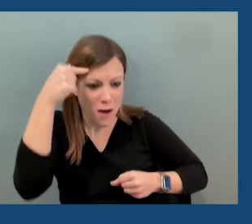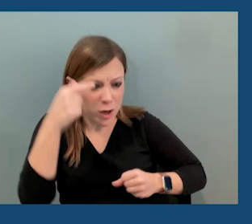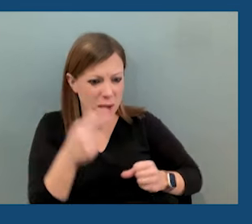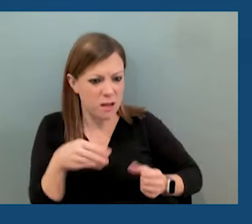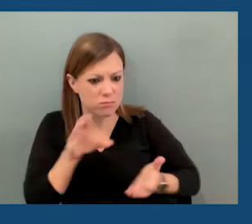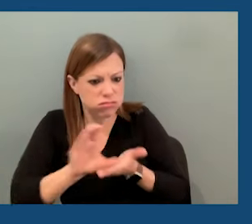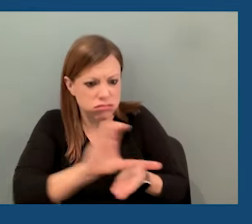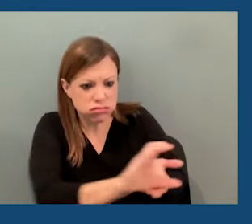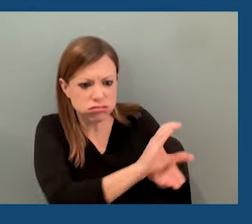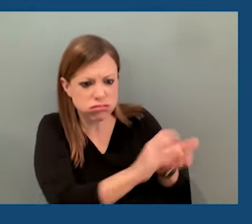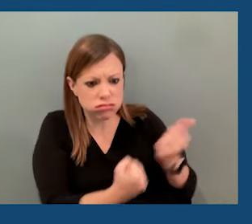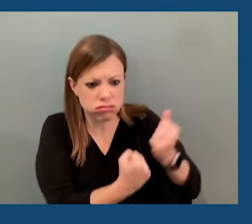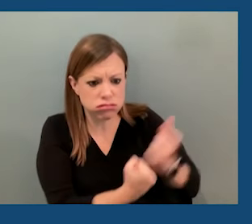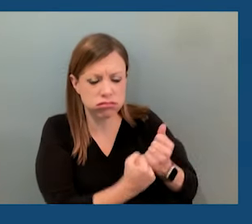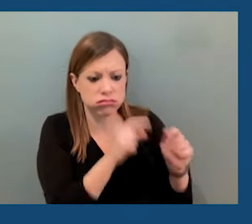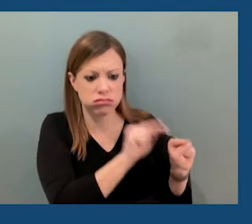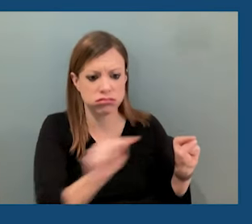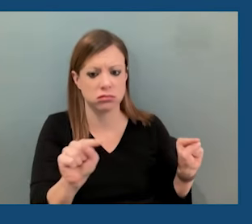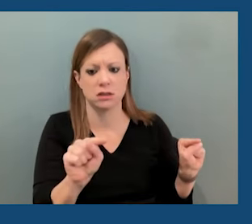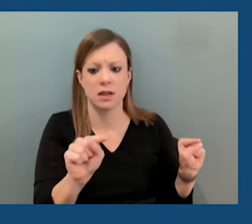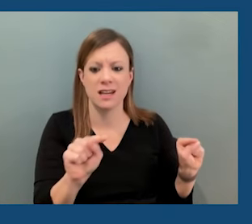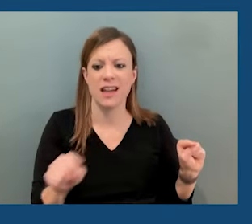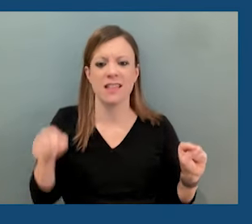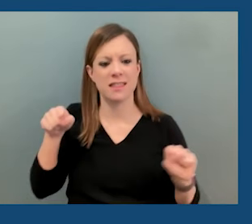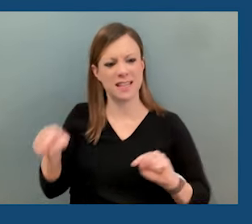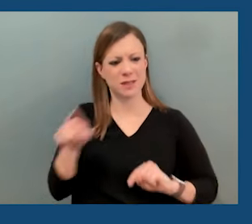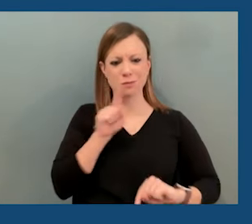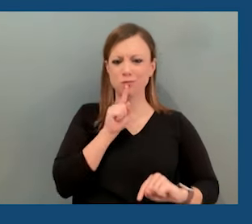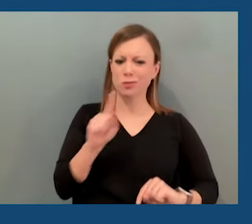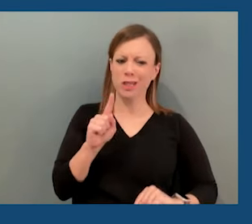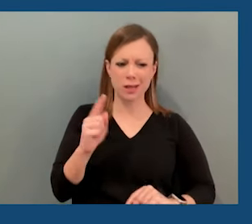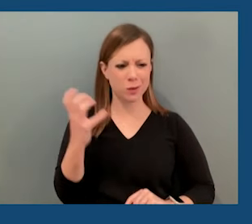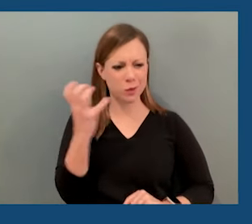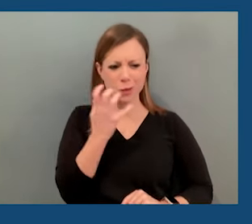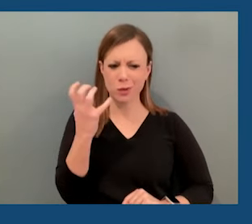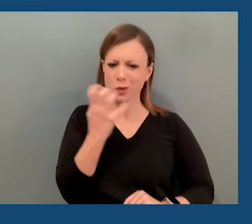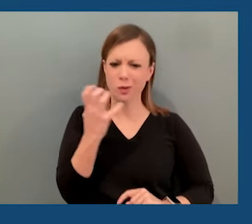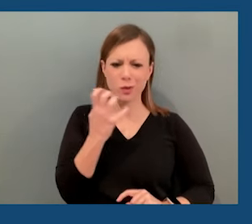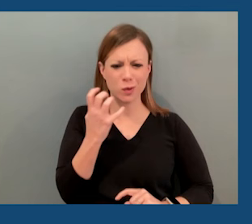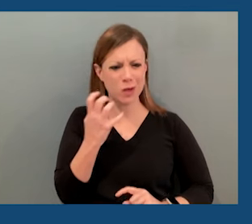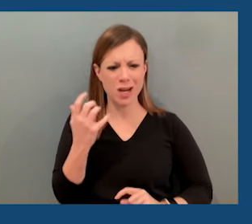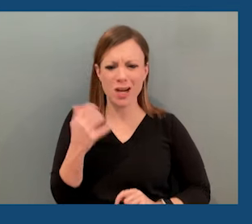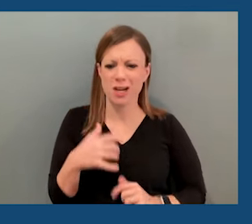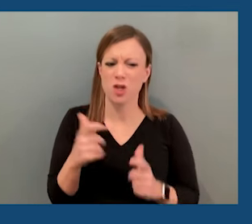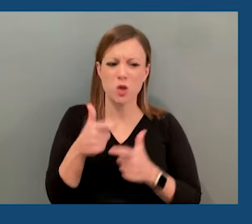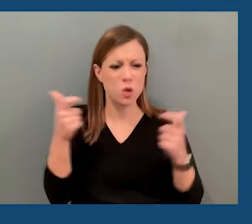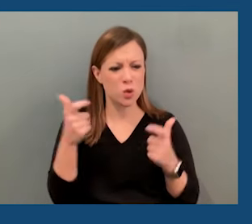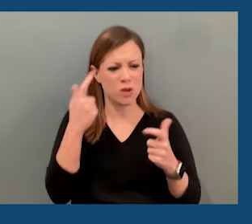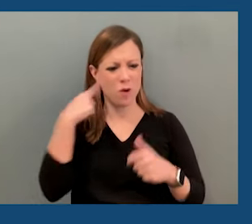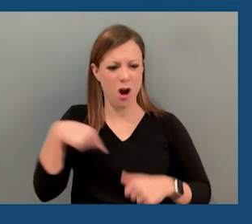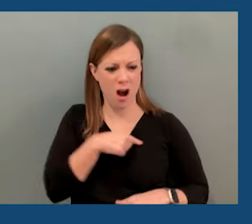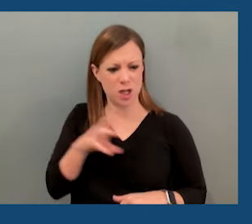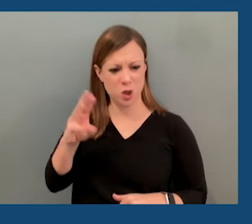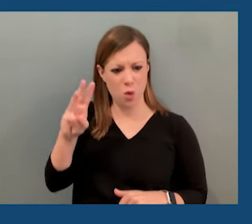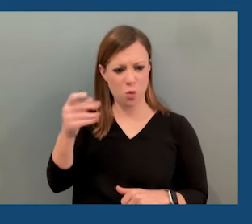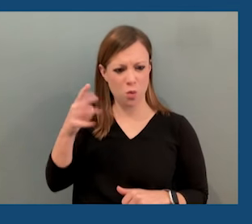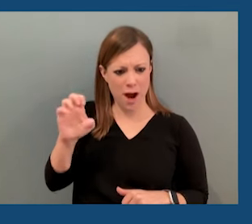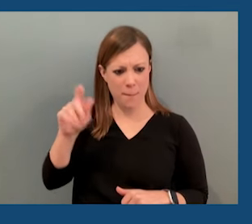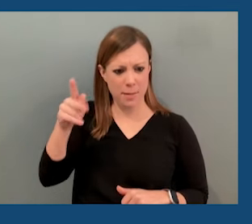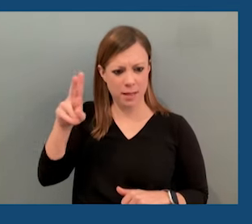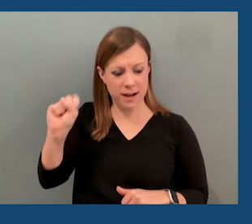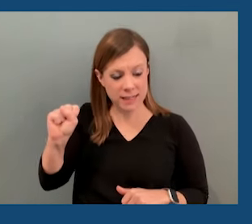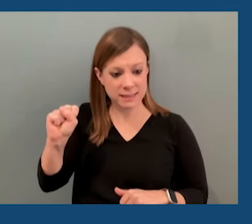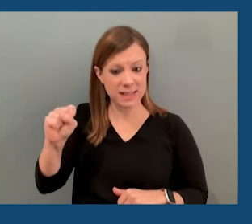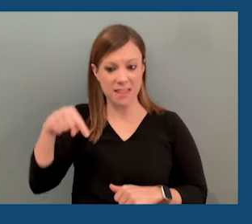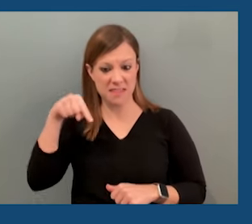This is a presence here in the city of White Plains and in the county of Westchester. But the future of this city and this county are tied into